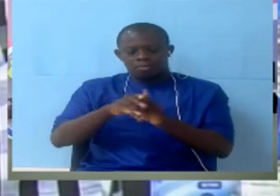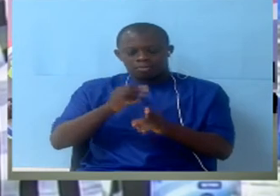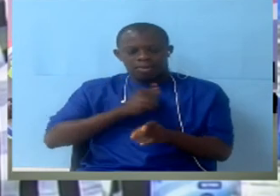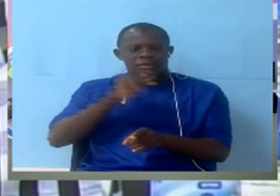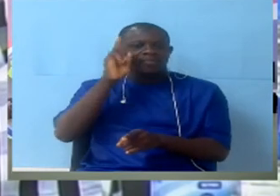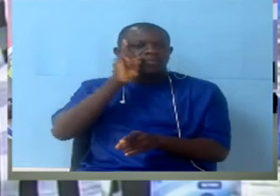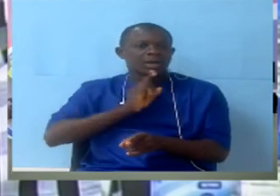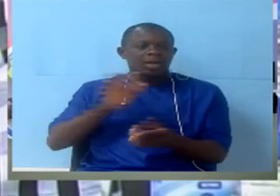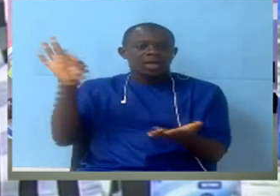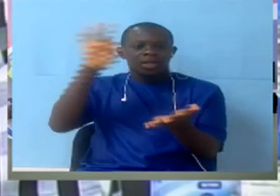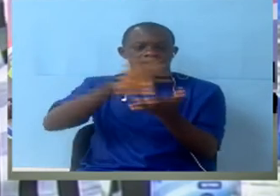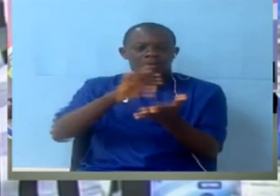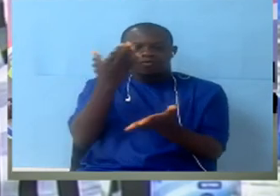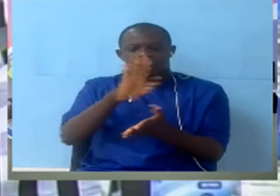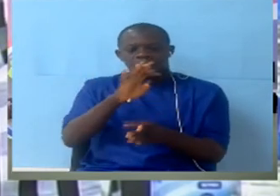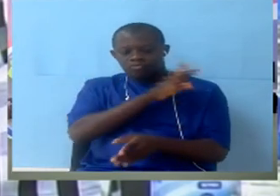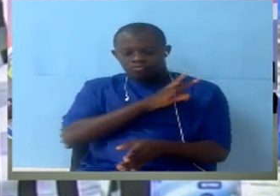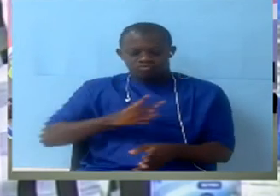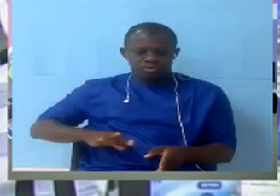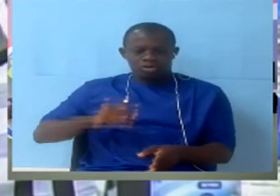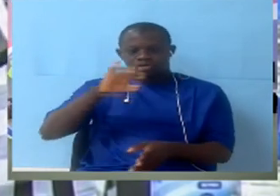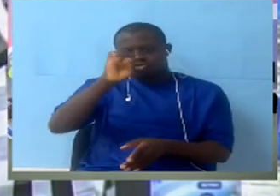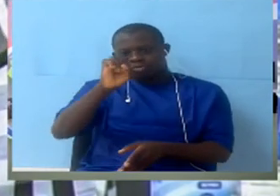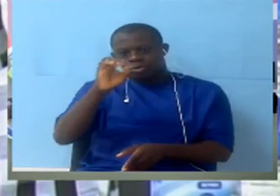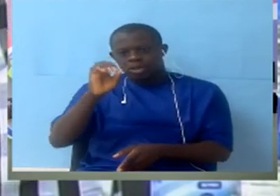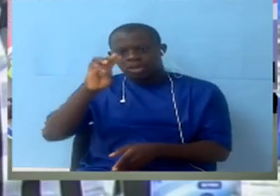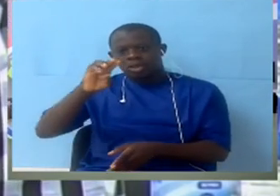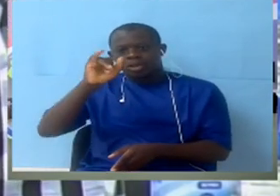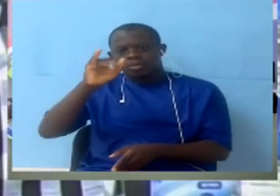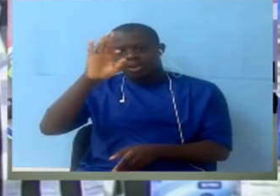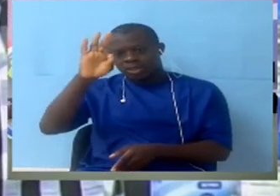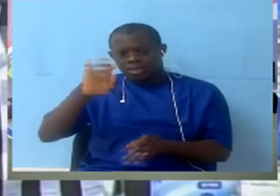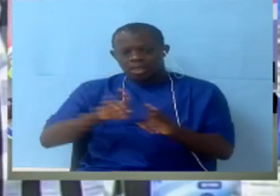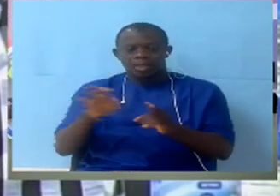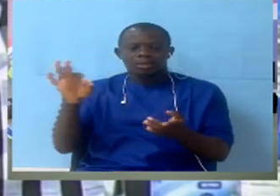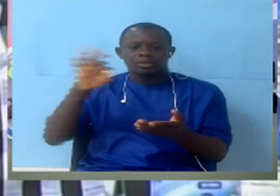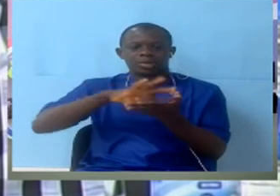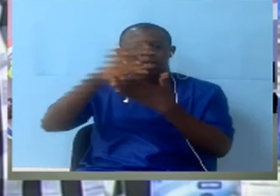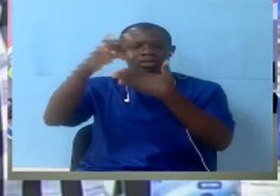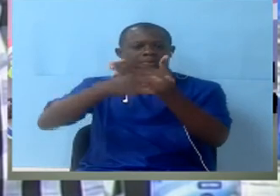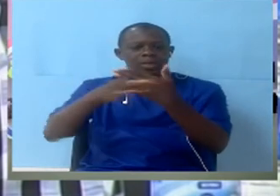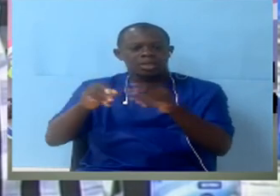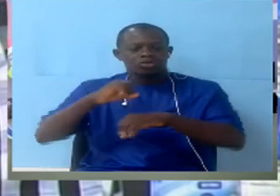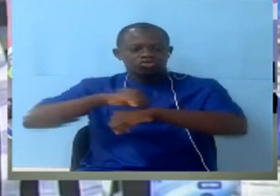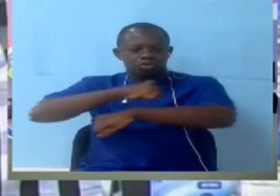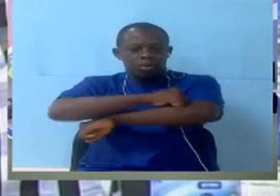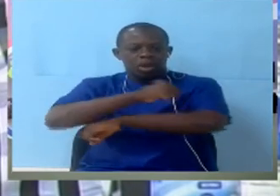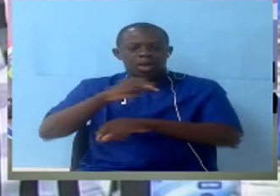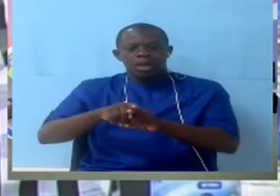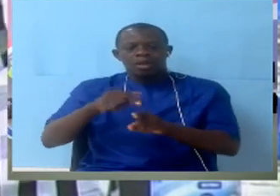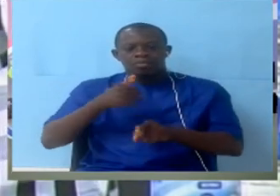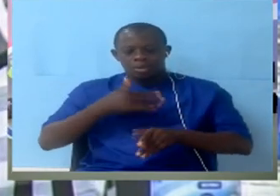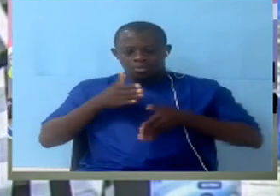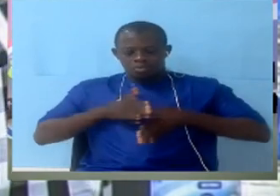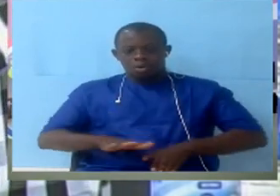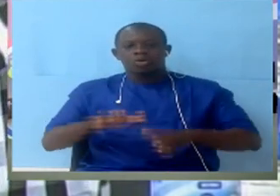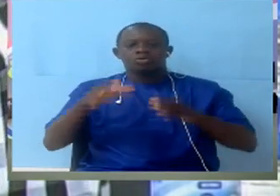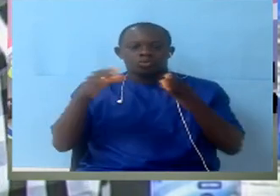migrated from Fonyi Somita to Jara Soma. I was born with the Jola tribe.